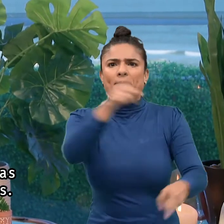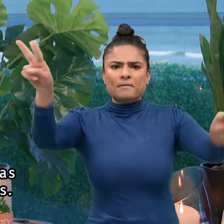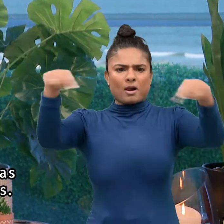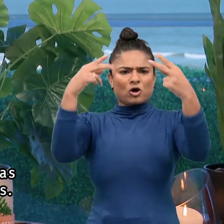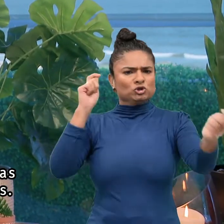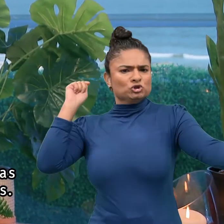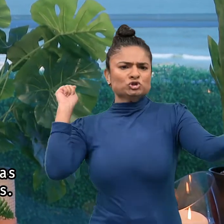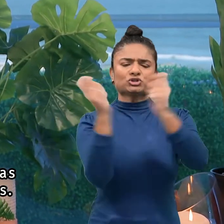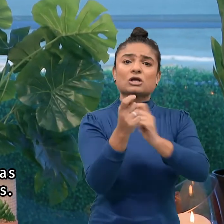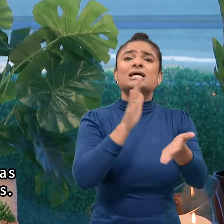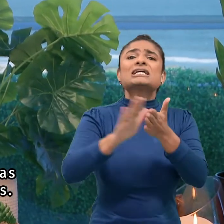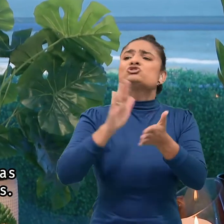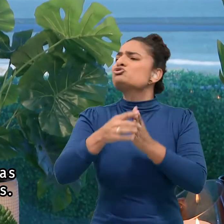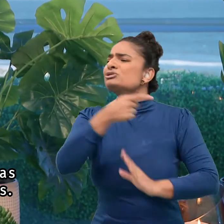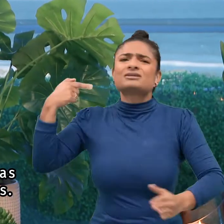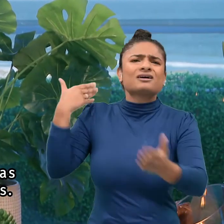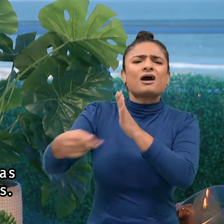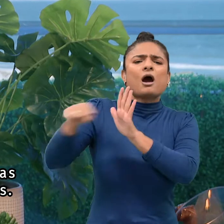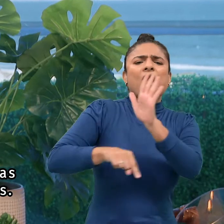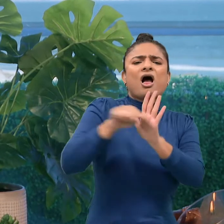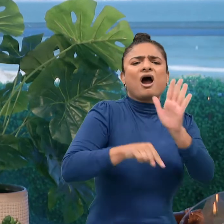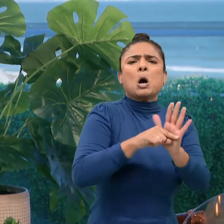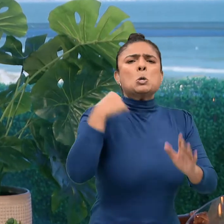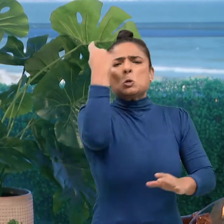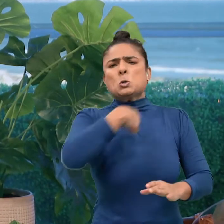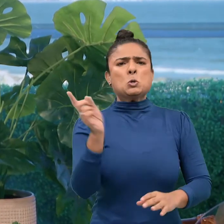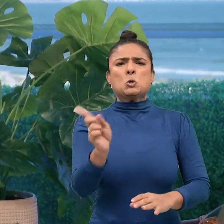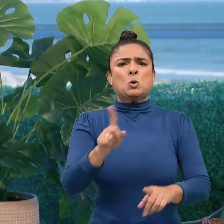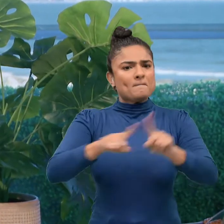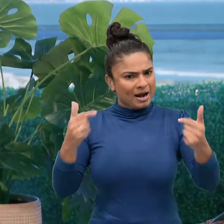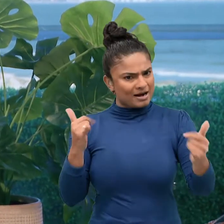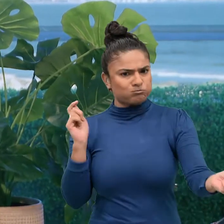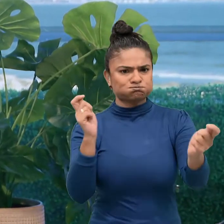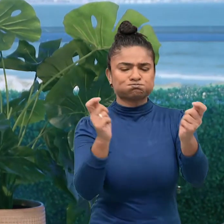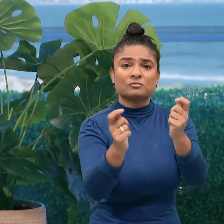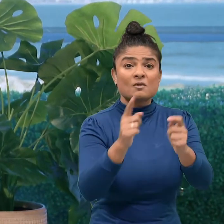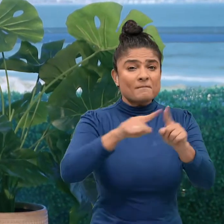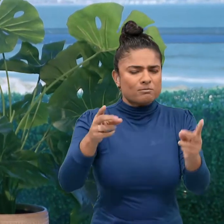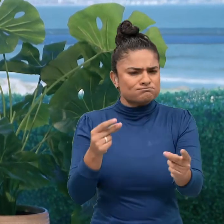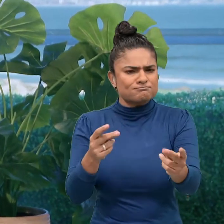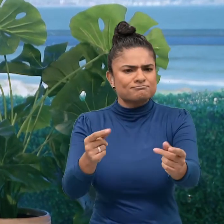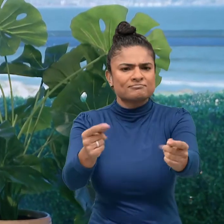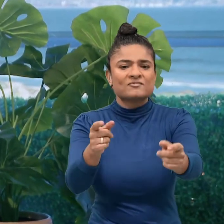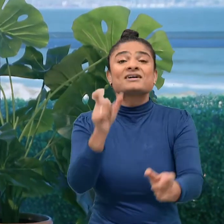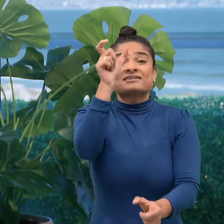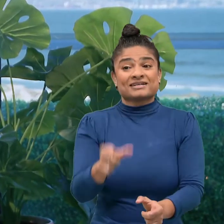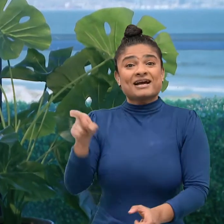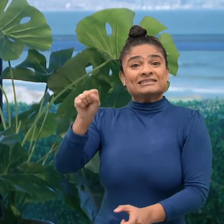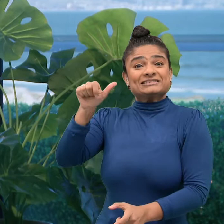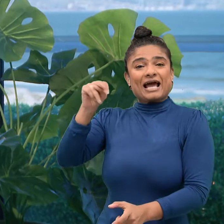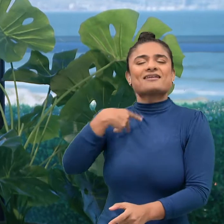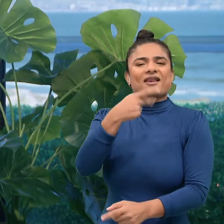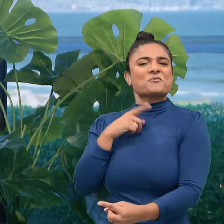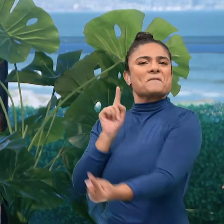changing historical stigmas surrounding people with disabilities. But it hasn't been easy, nor has it been swift. Time to